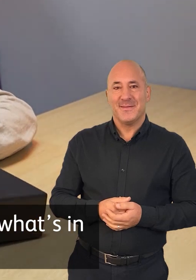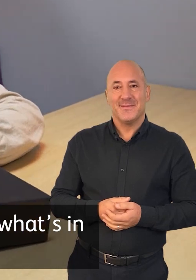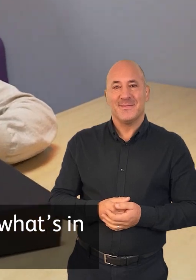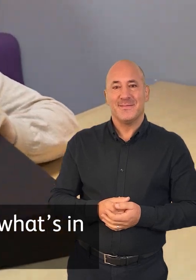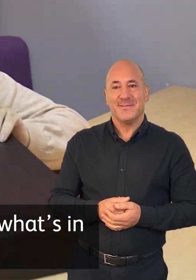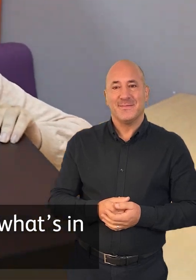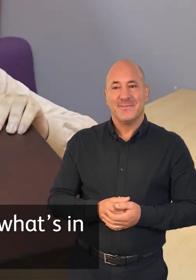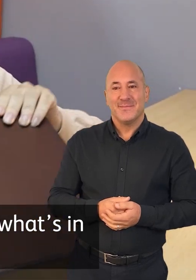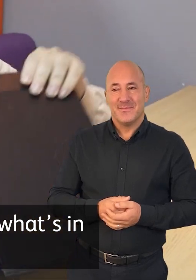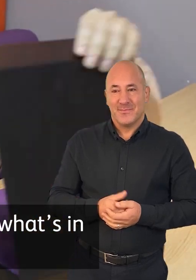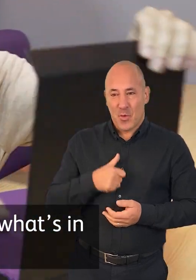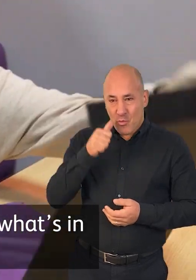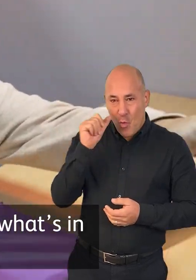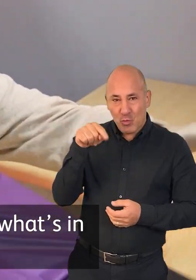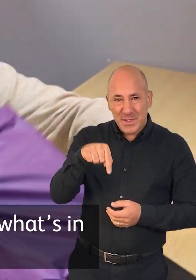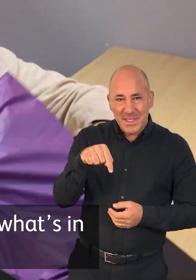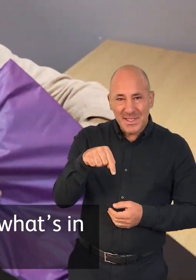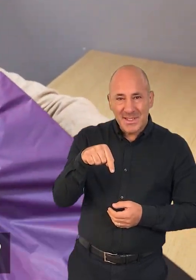box?